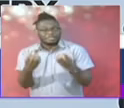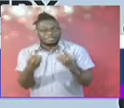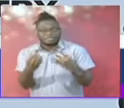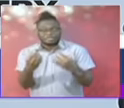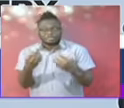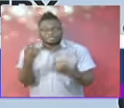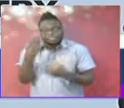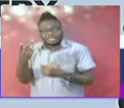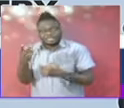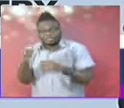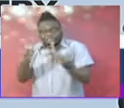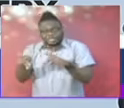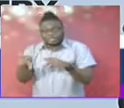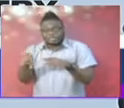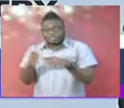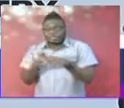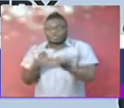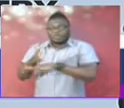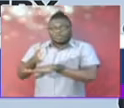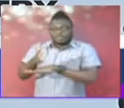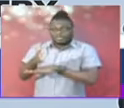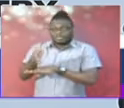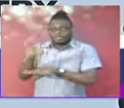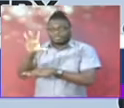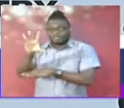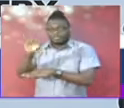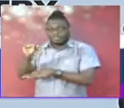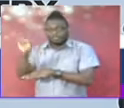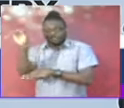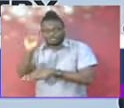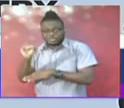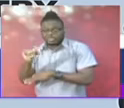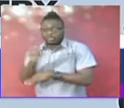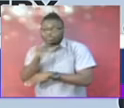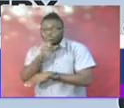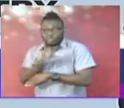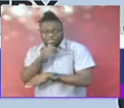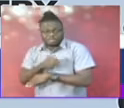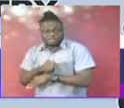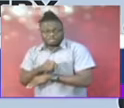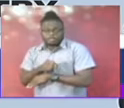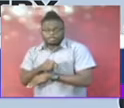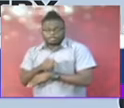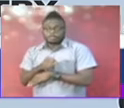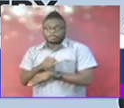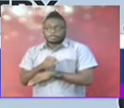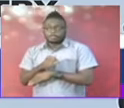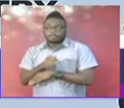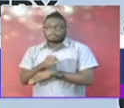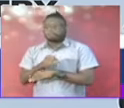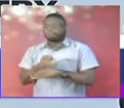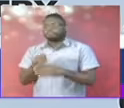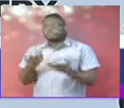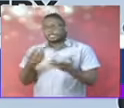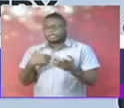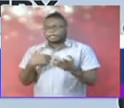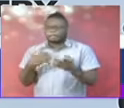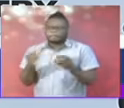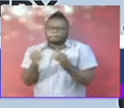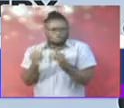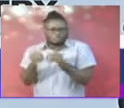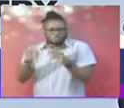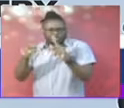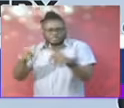infected. 85% of our deaths have occurred in people over the age of 50. Those under 50 that have succumbed to the